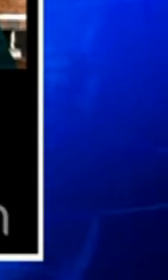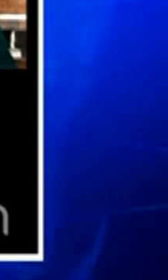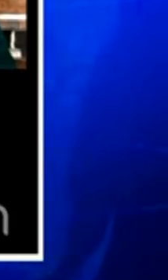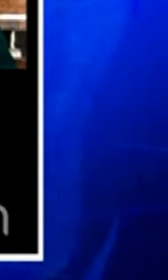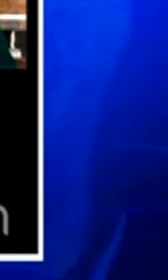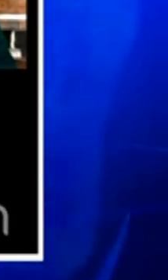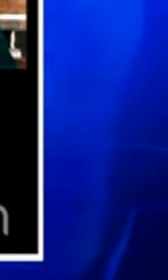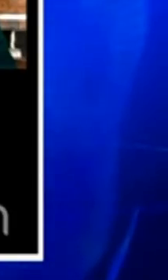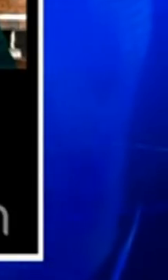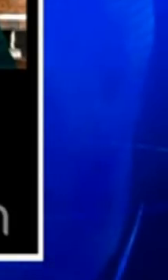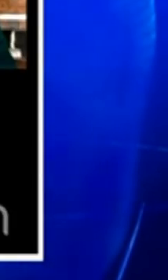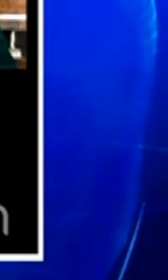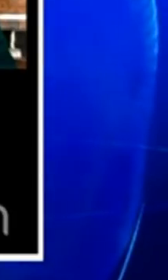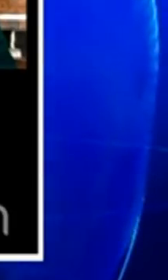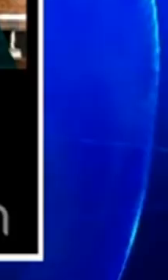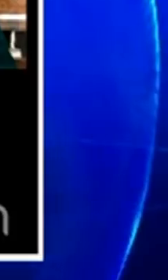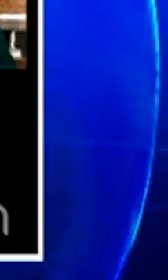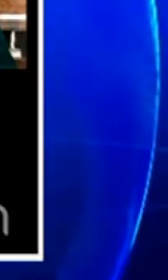to comply with that order.